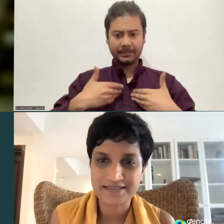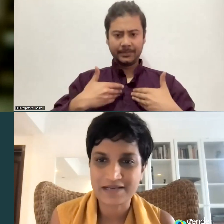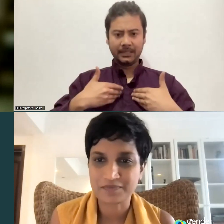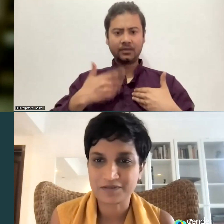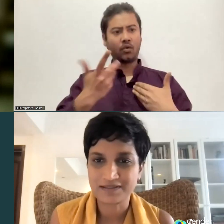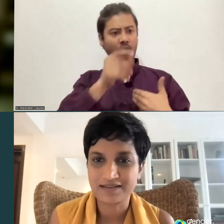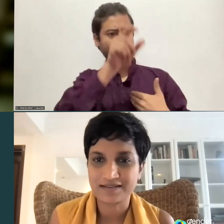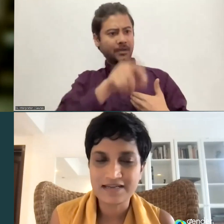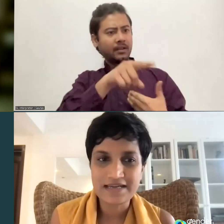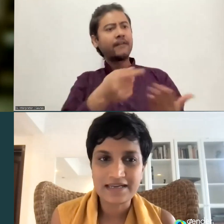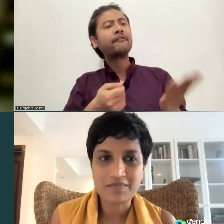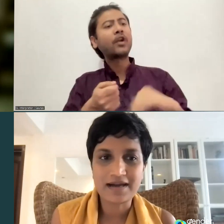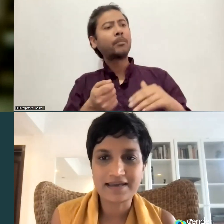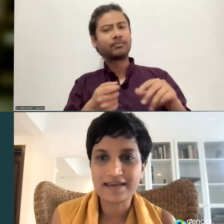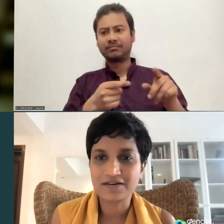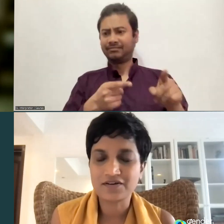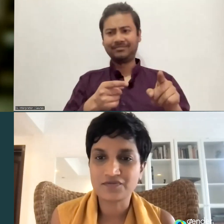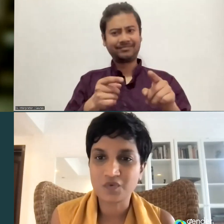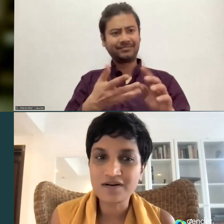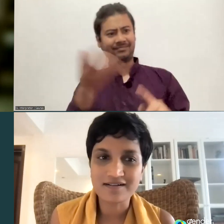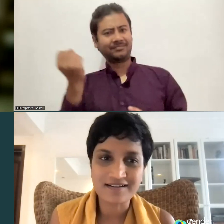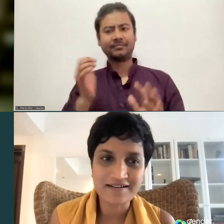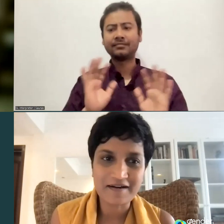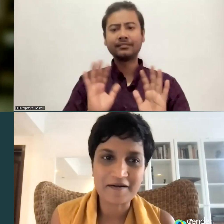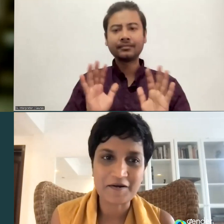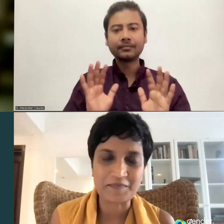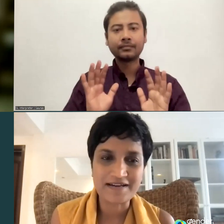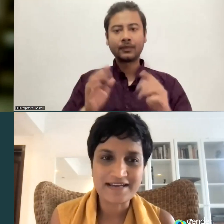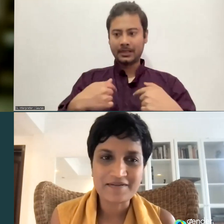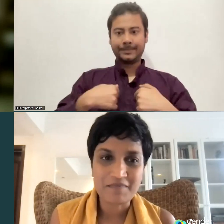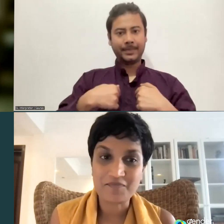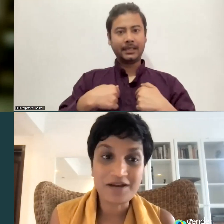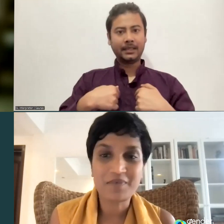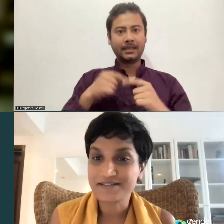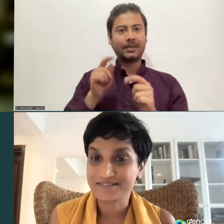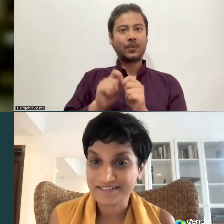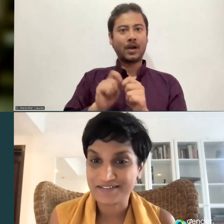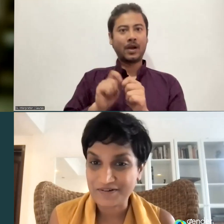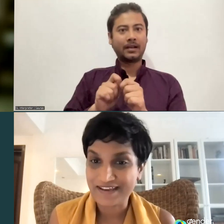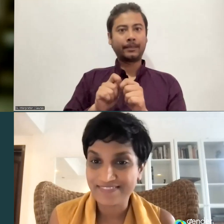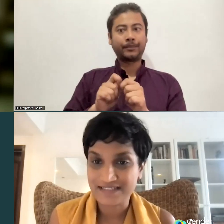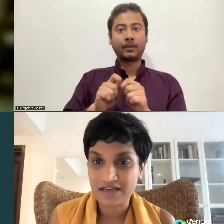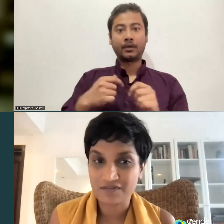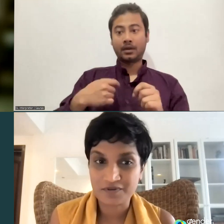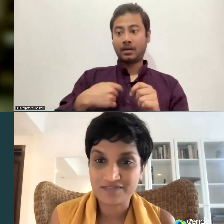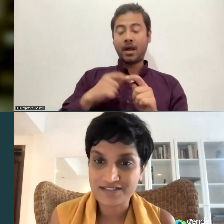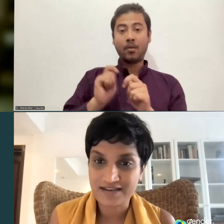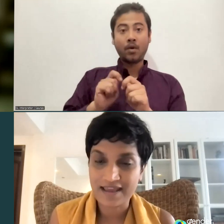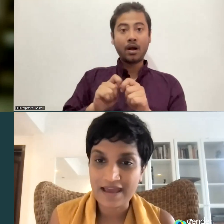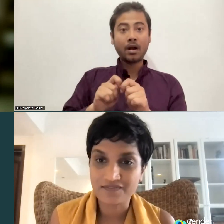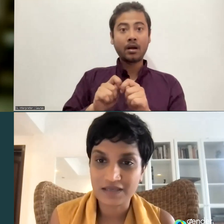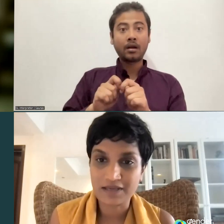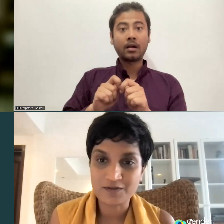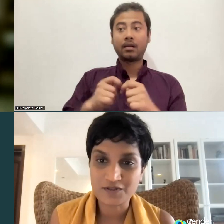from, for example. But then in my area of work, my bread butter, again, that's kind of a privilege